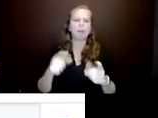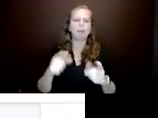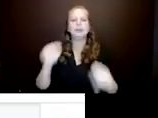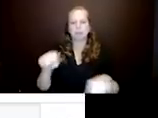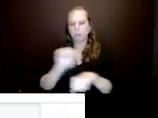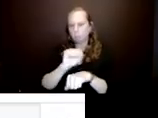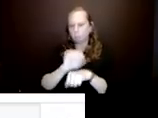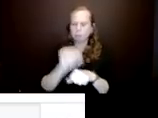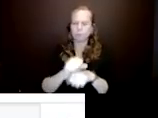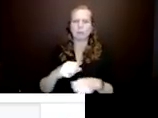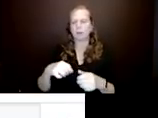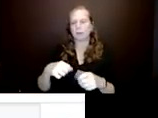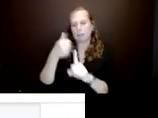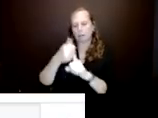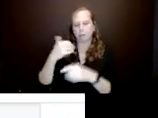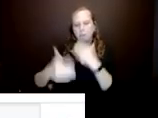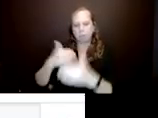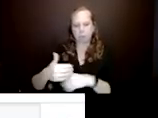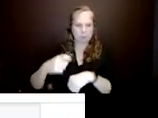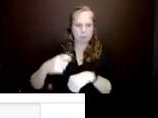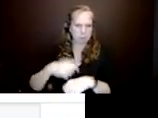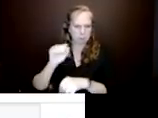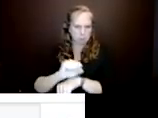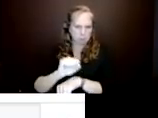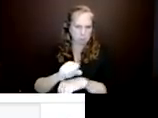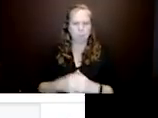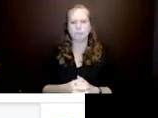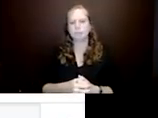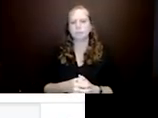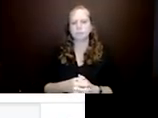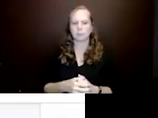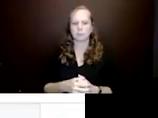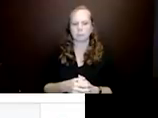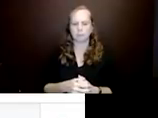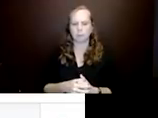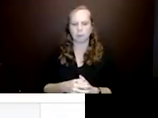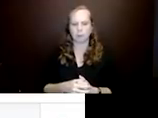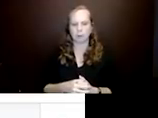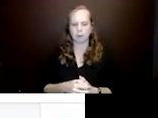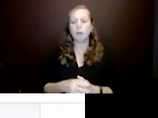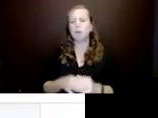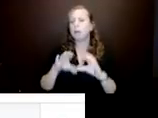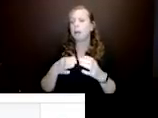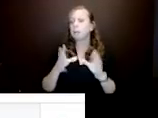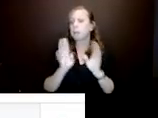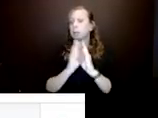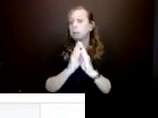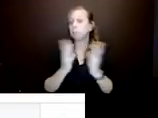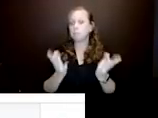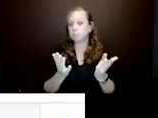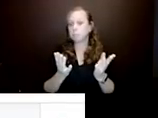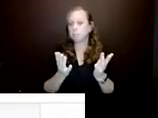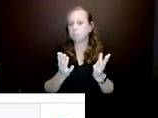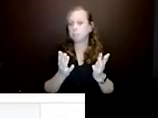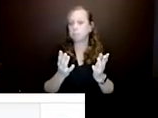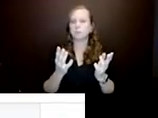tasks. In this sample, the 8:30 to 9 o'clock time is that class meeting where a lot of the setting